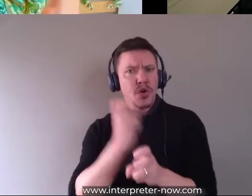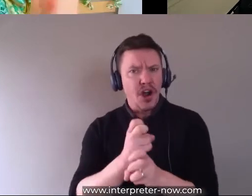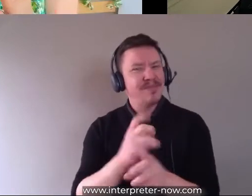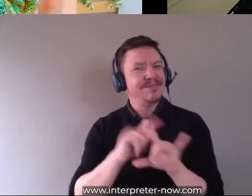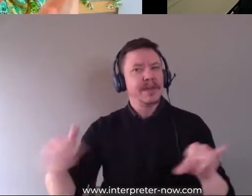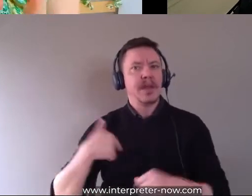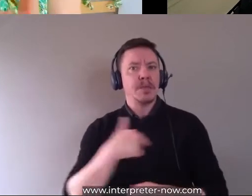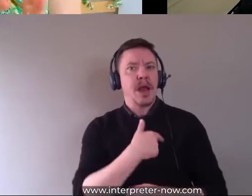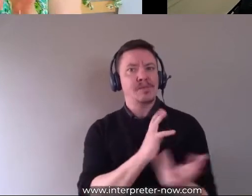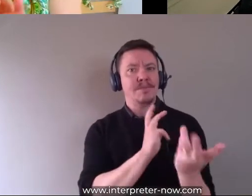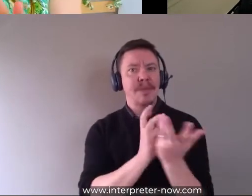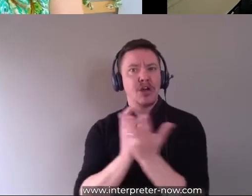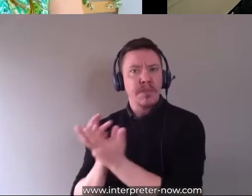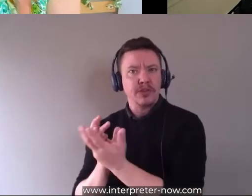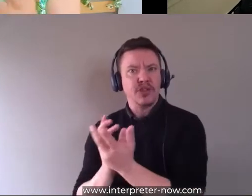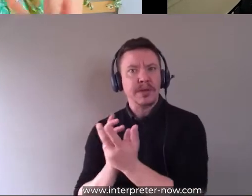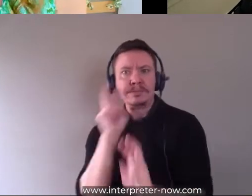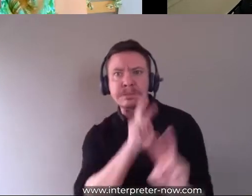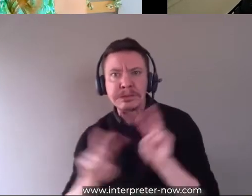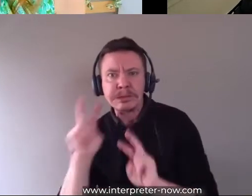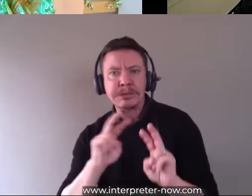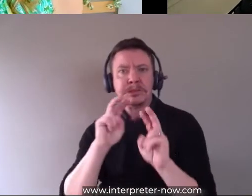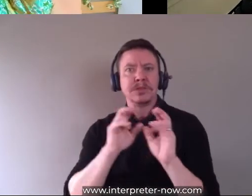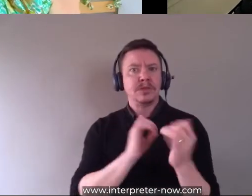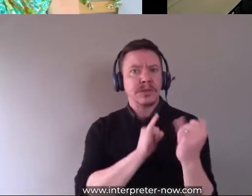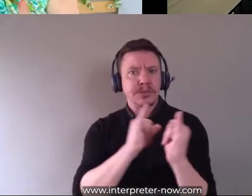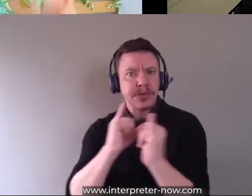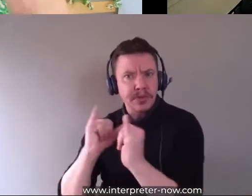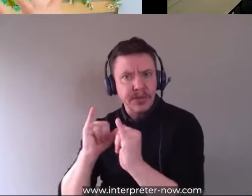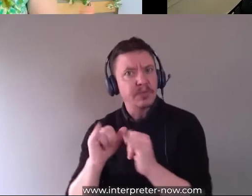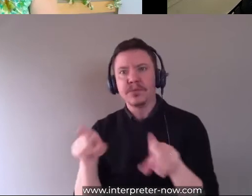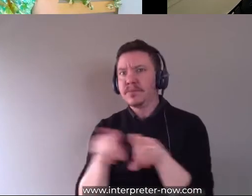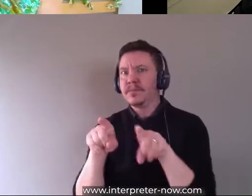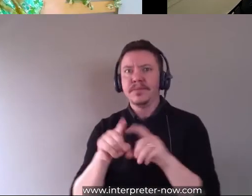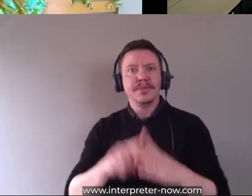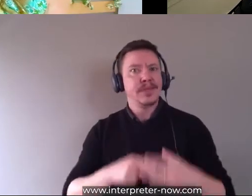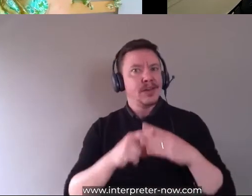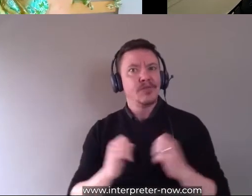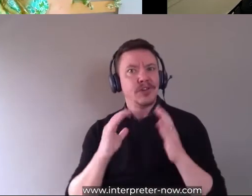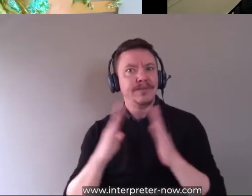where we're looking for similar patterns, like those original founders, right? So now